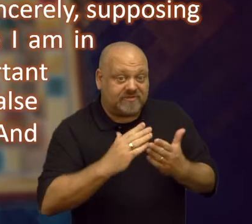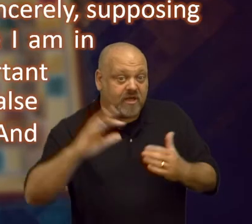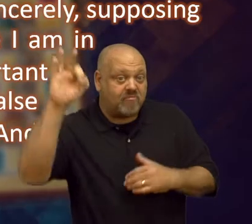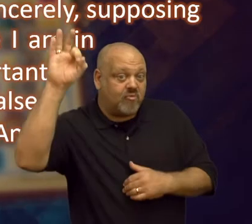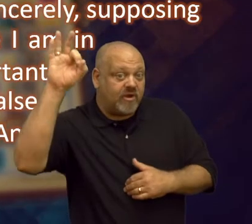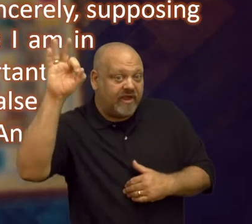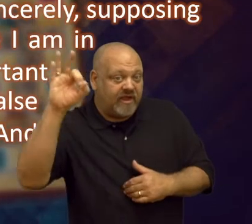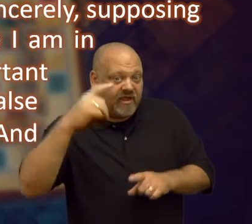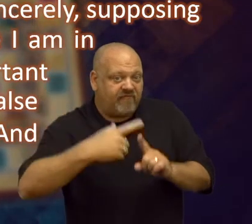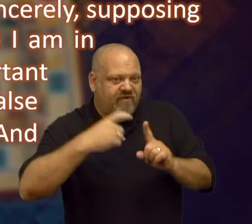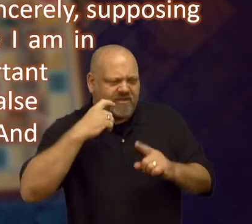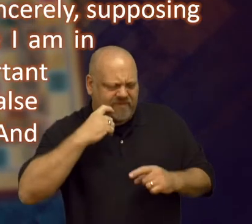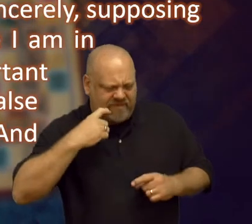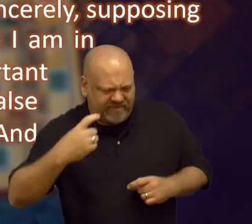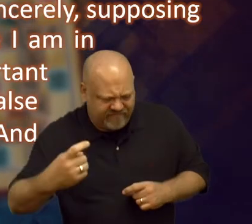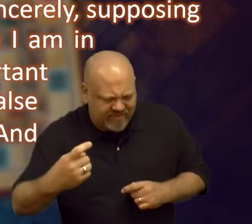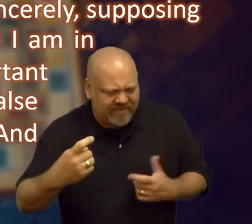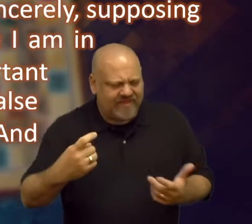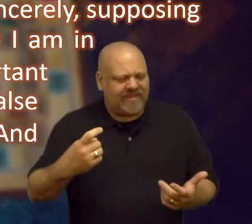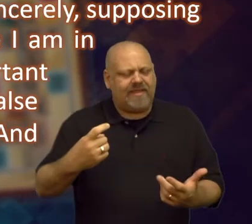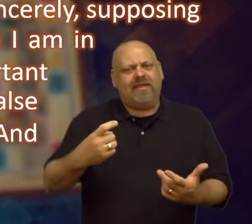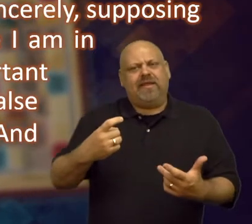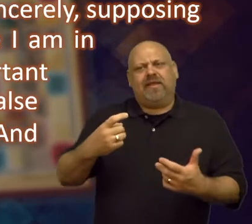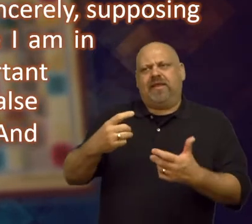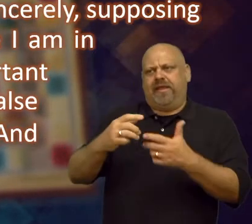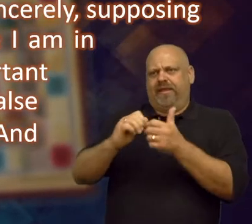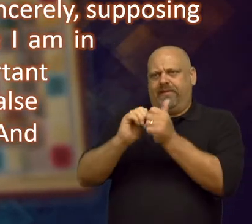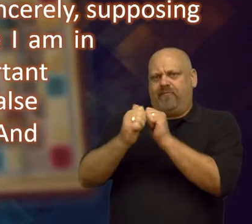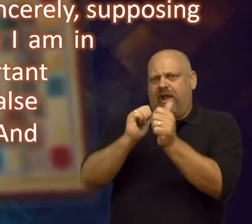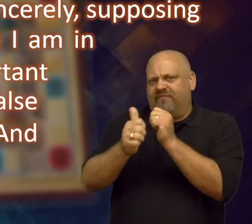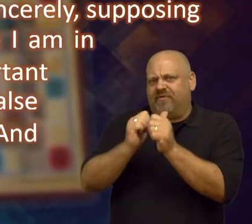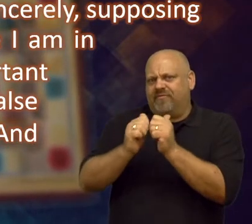that some preach out of envy and rivalry,